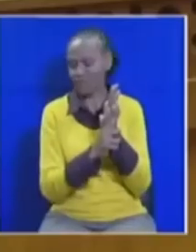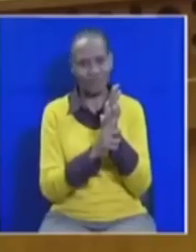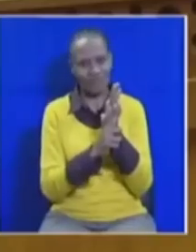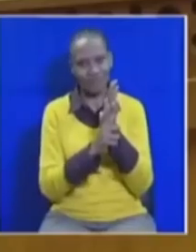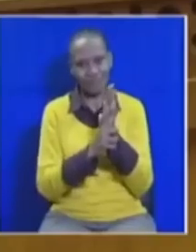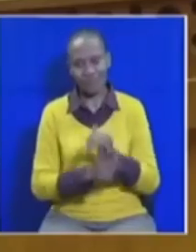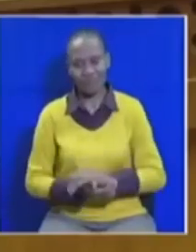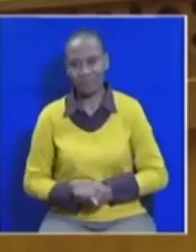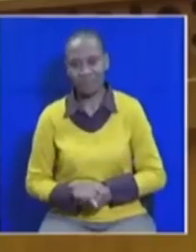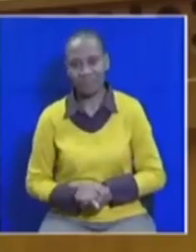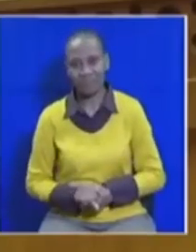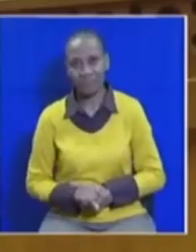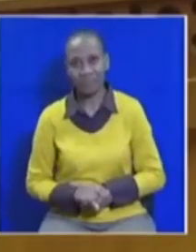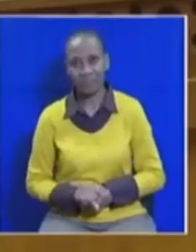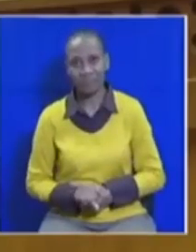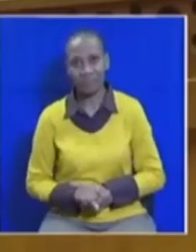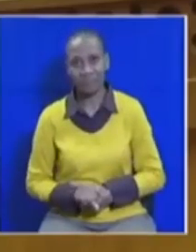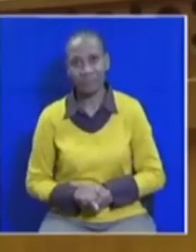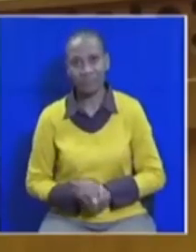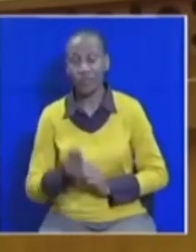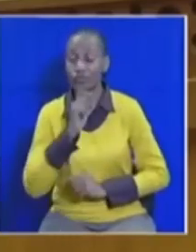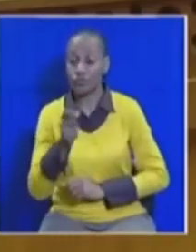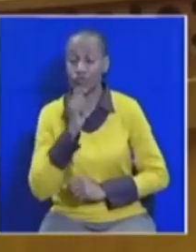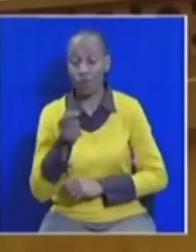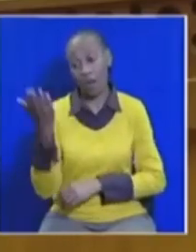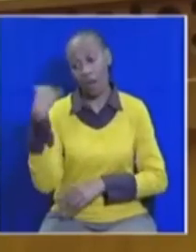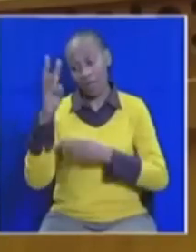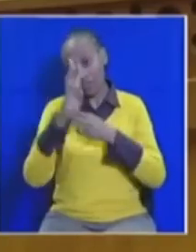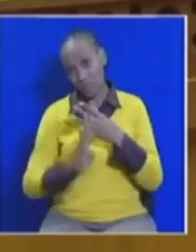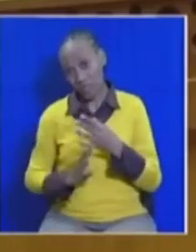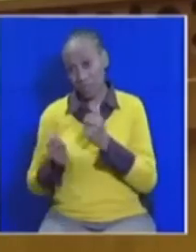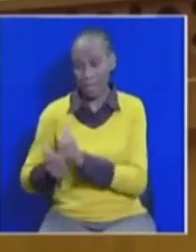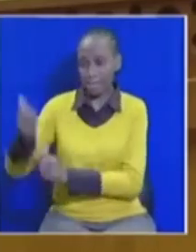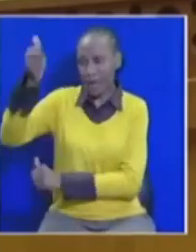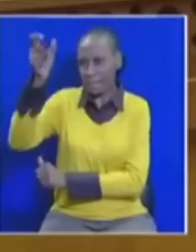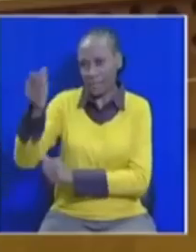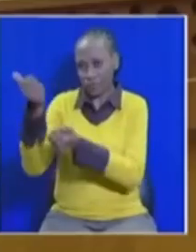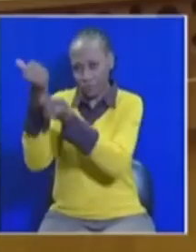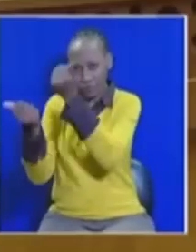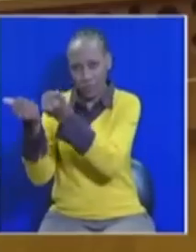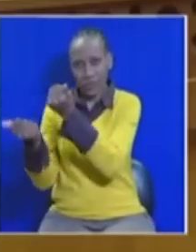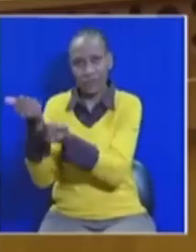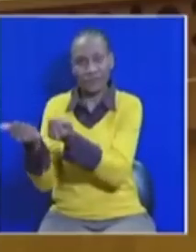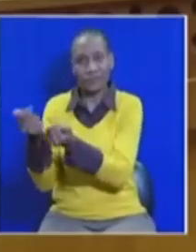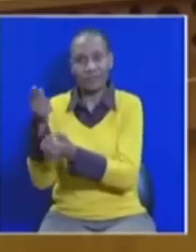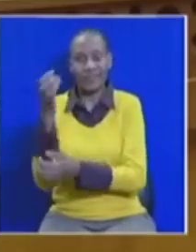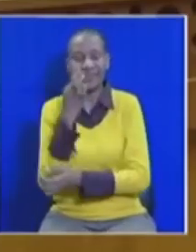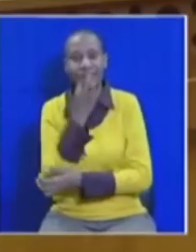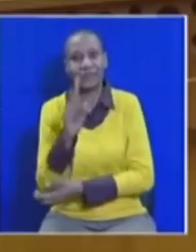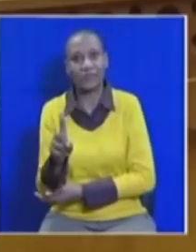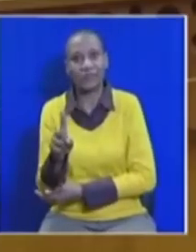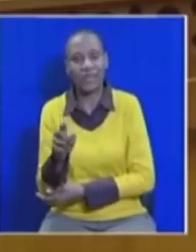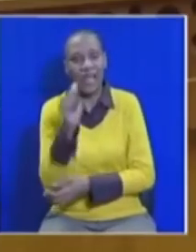Indeed, in his judgment last week, the Chief Justice was scathing about the conduct